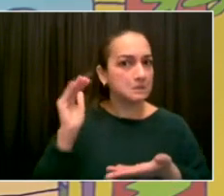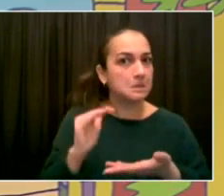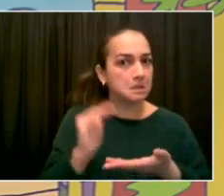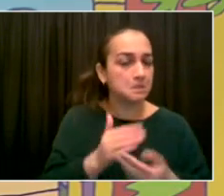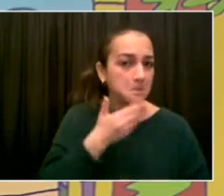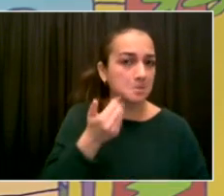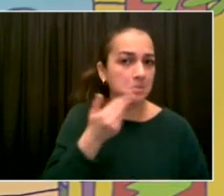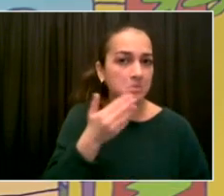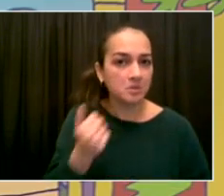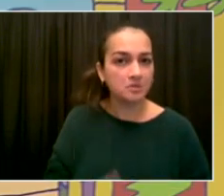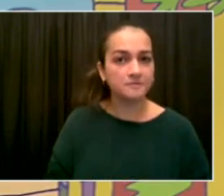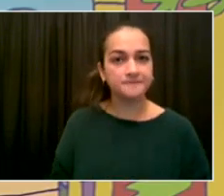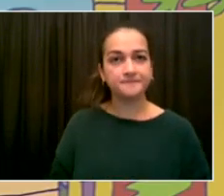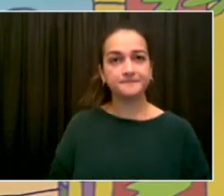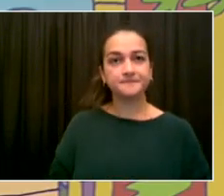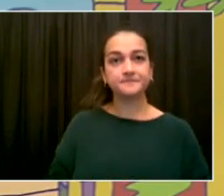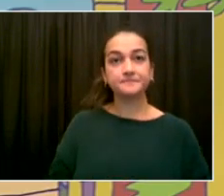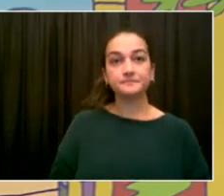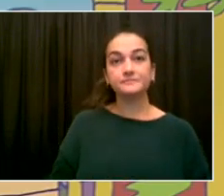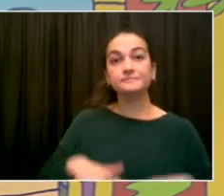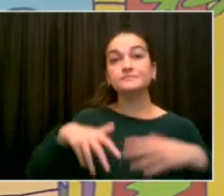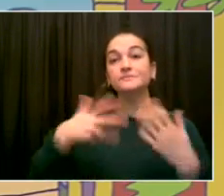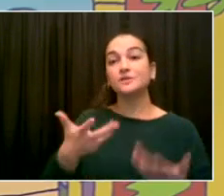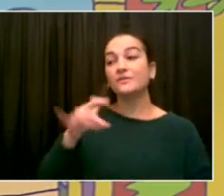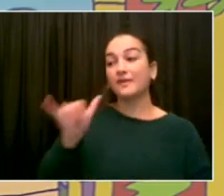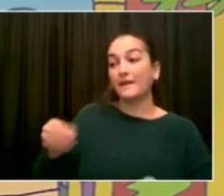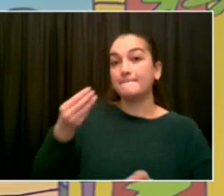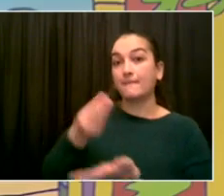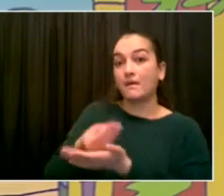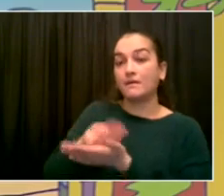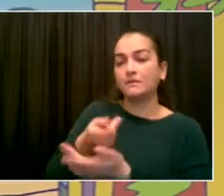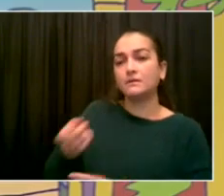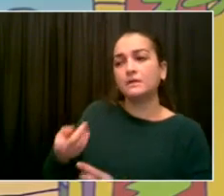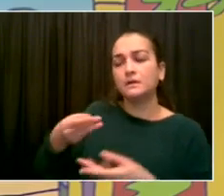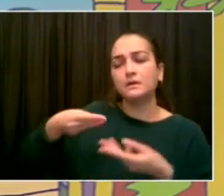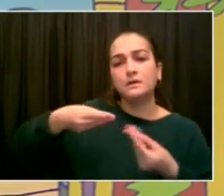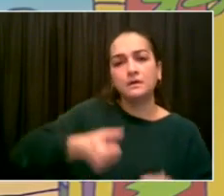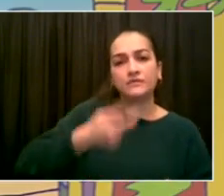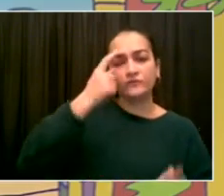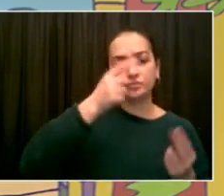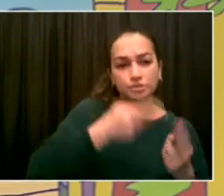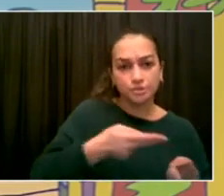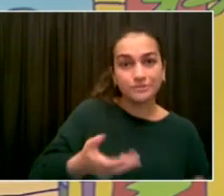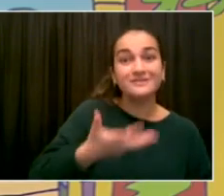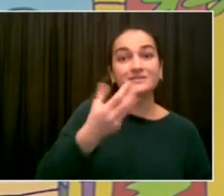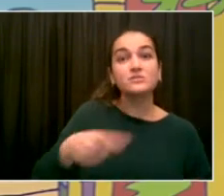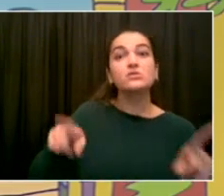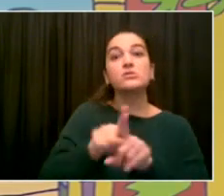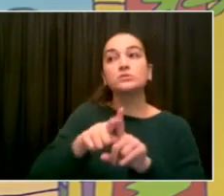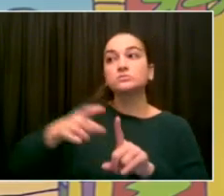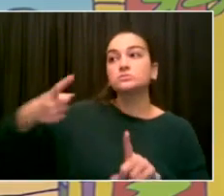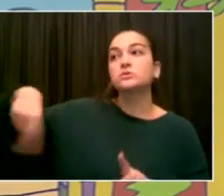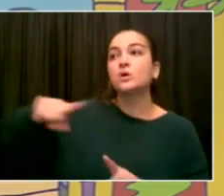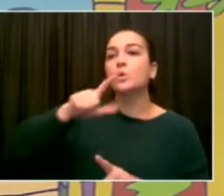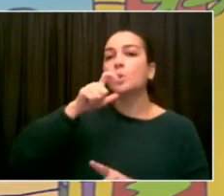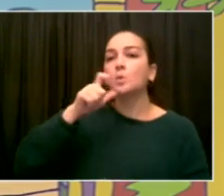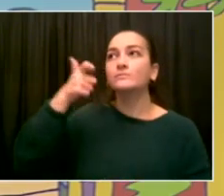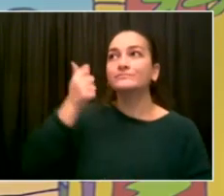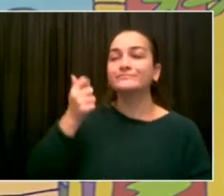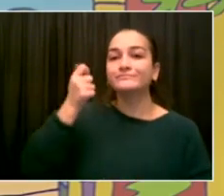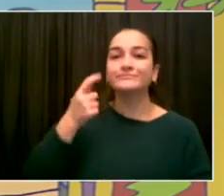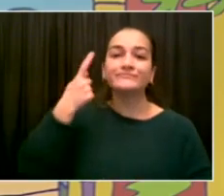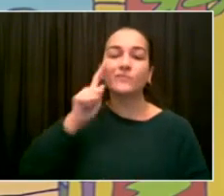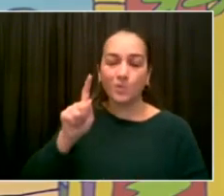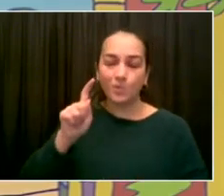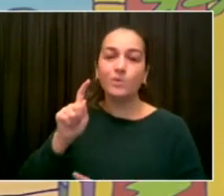permanent affordable housing. But I want us to use less and less transitional shelter as we get more and more people to affordable housing.